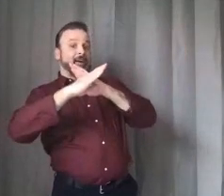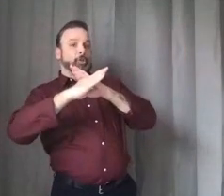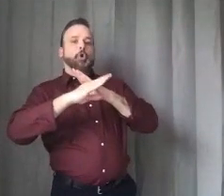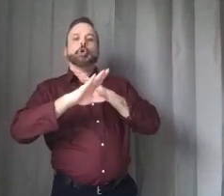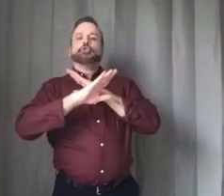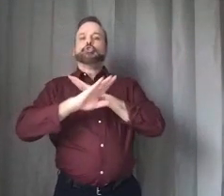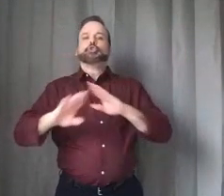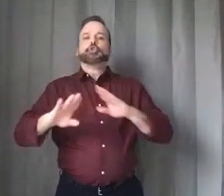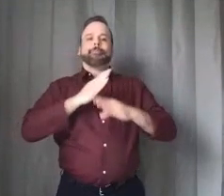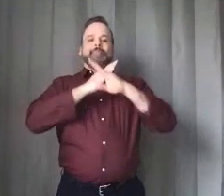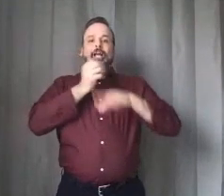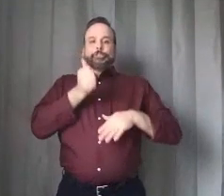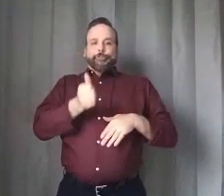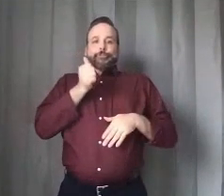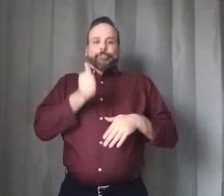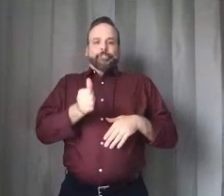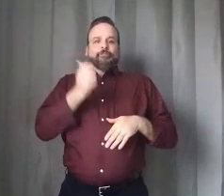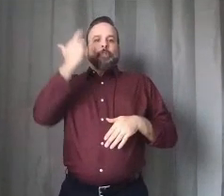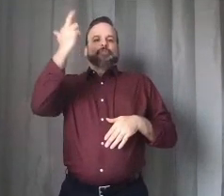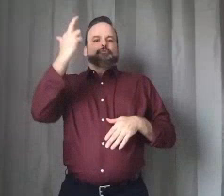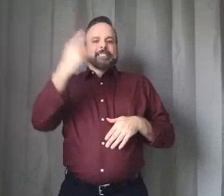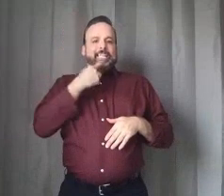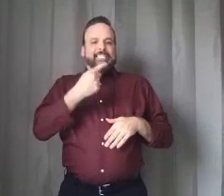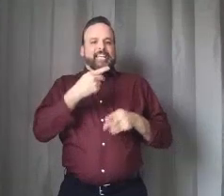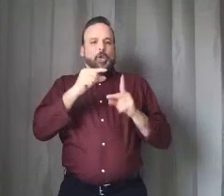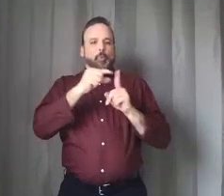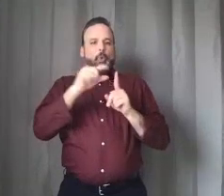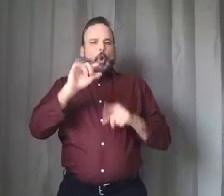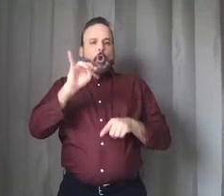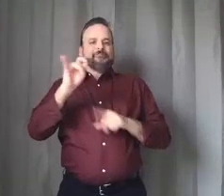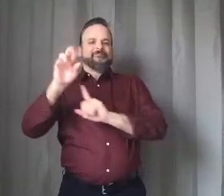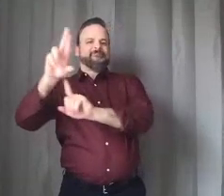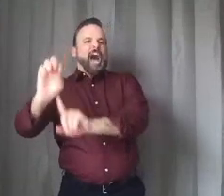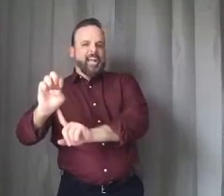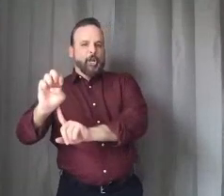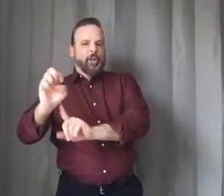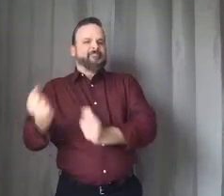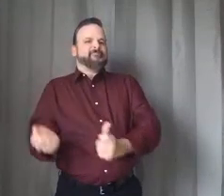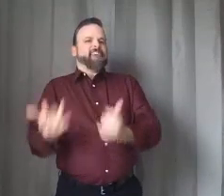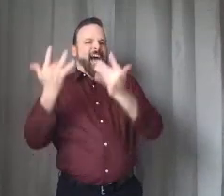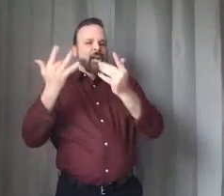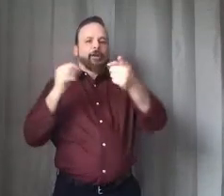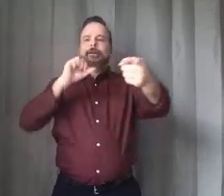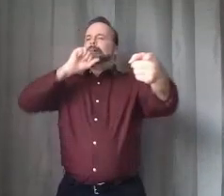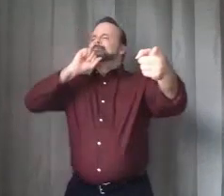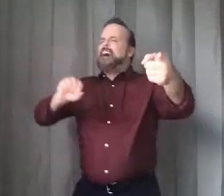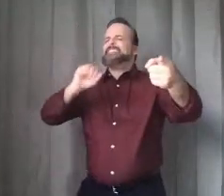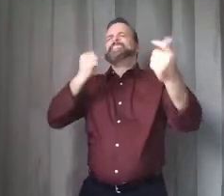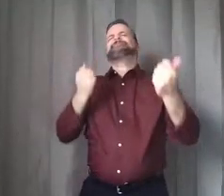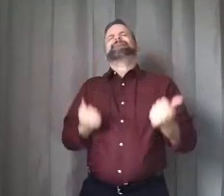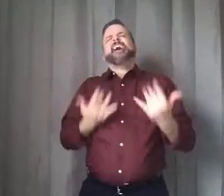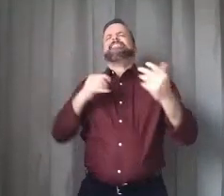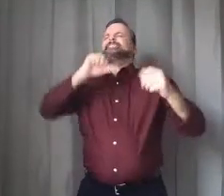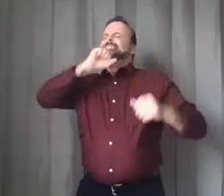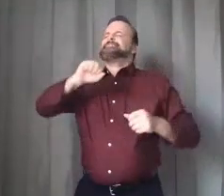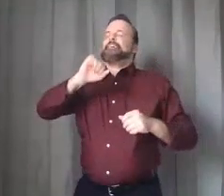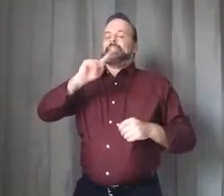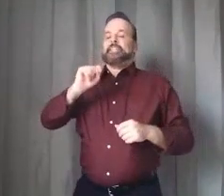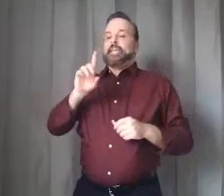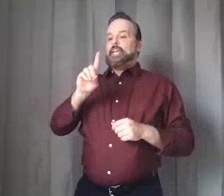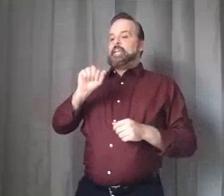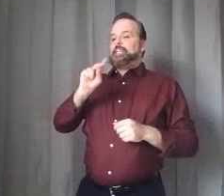why I say fire. Like, I love it. Fire. You are that fire. Yes. Love it. Okay.